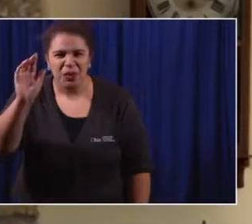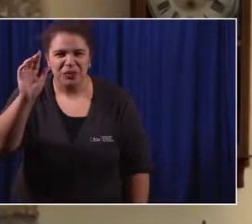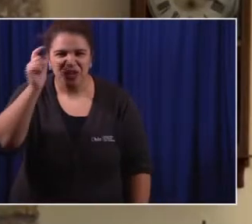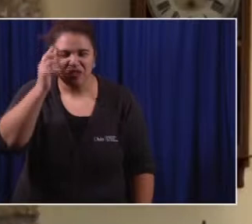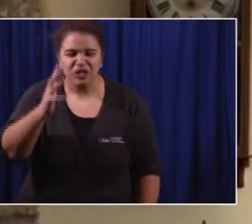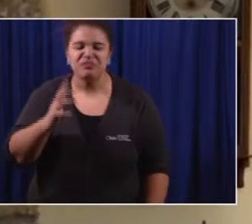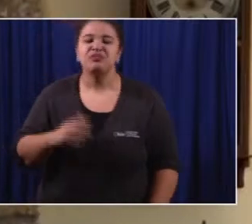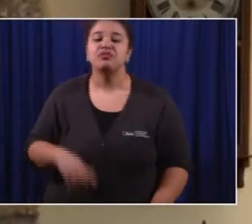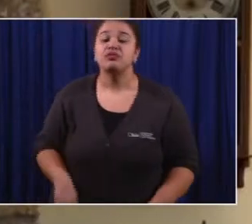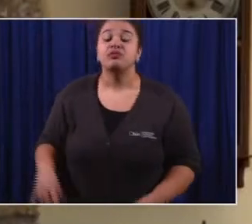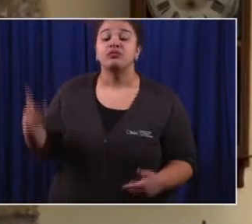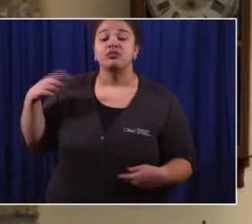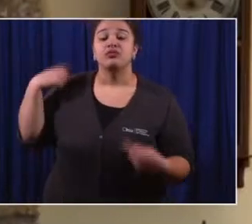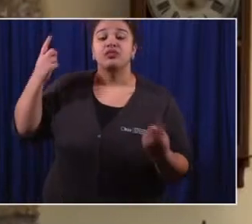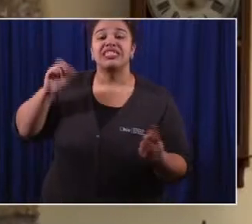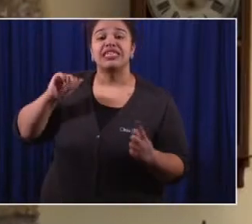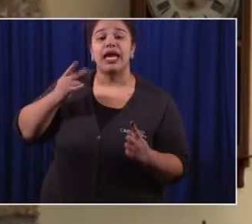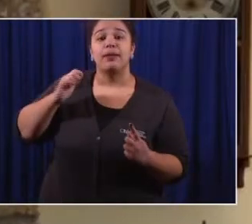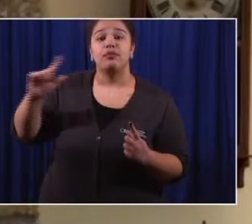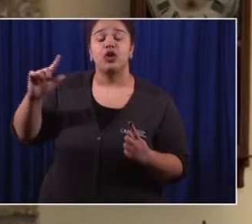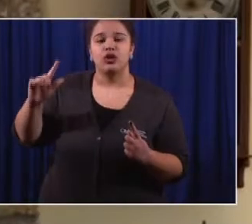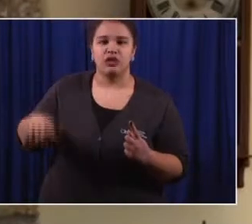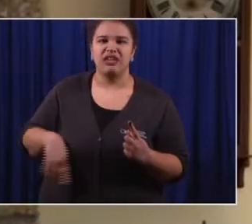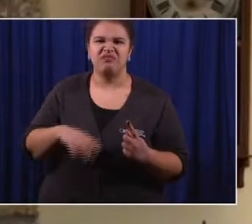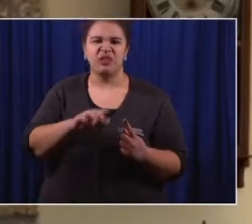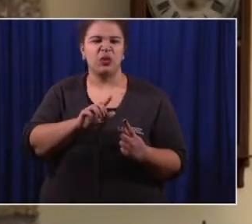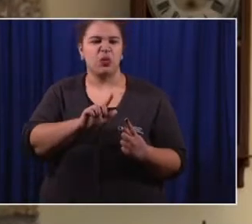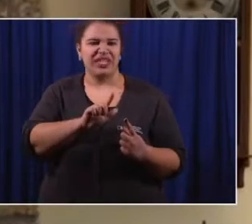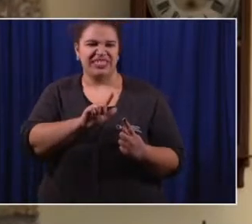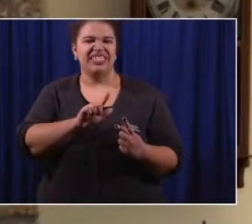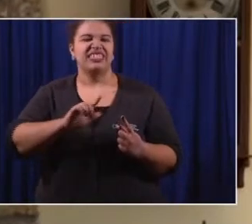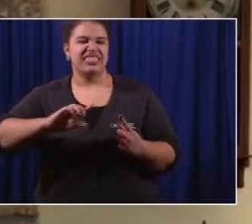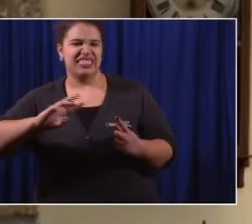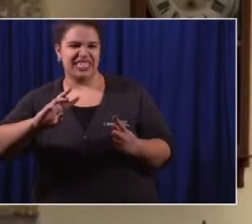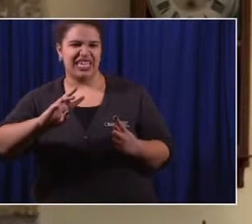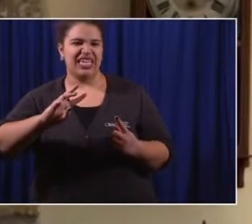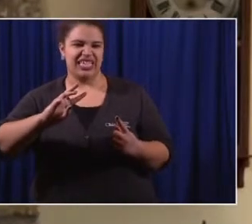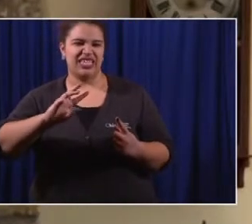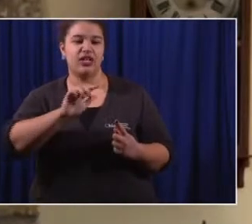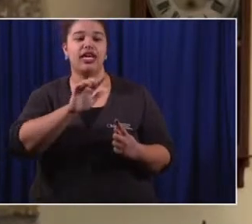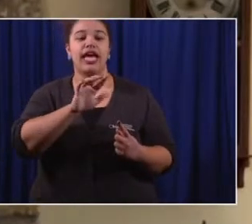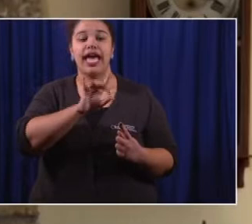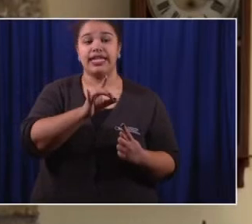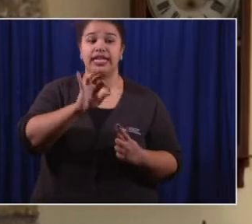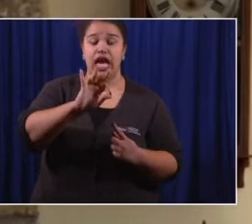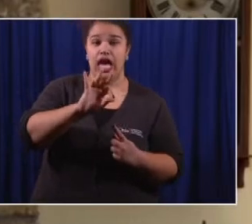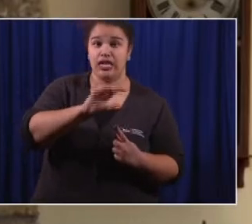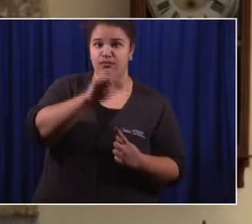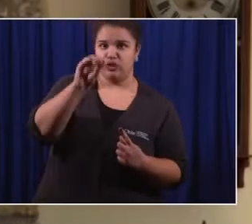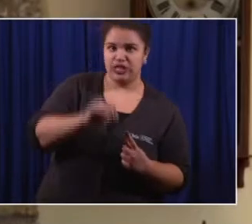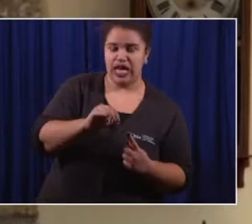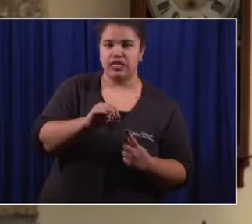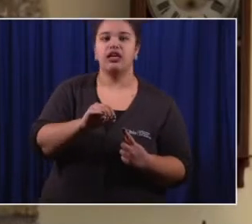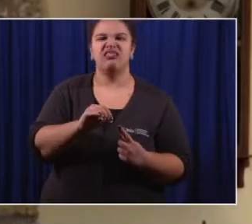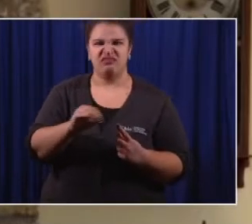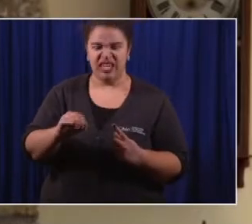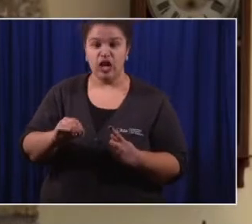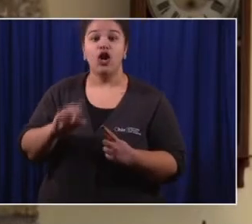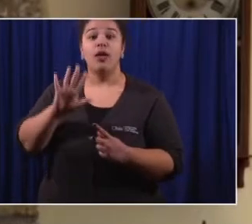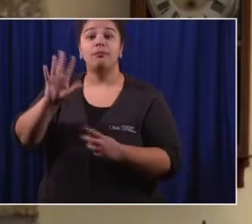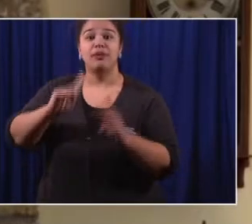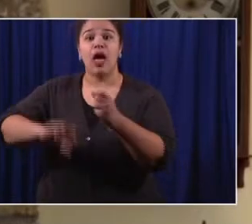81% in April, your approval rating for handling COVID has seen the sixth biggest drop in the country. As of late August, as low as